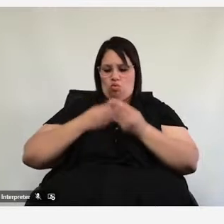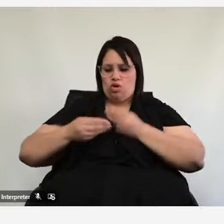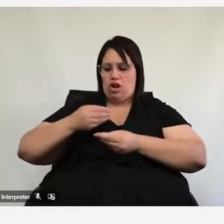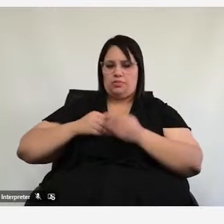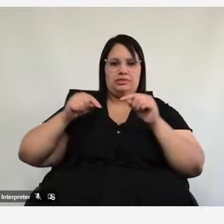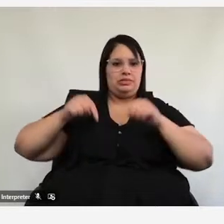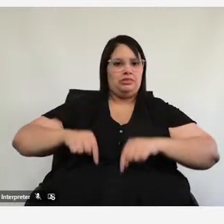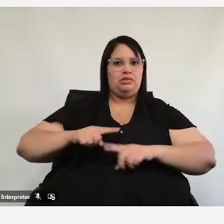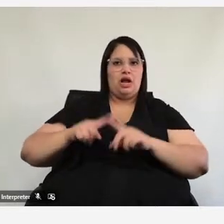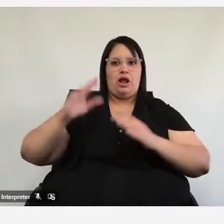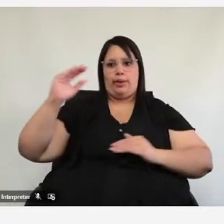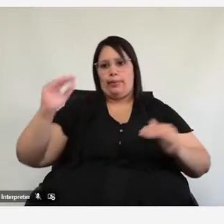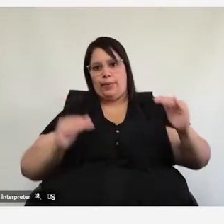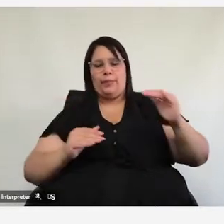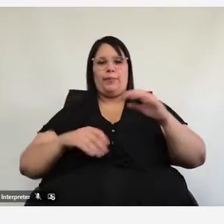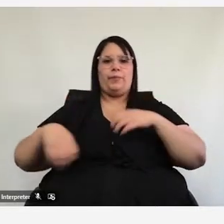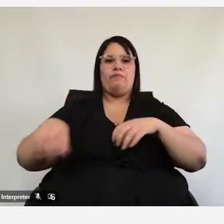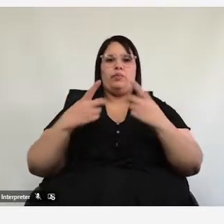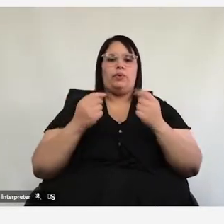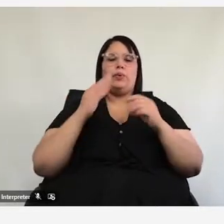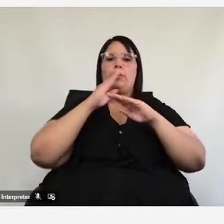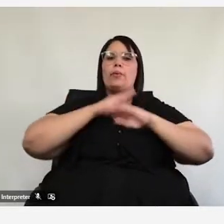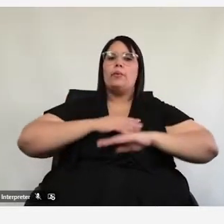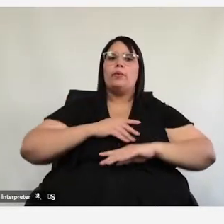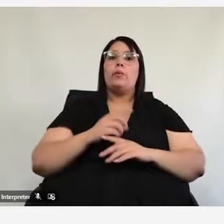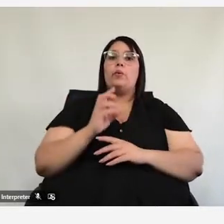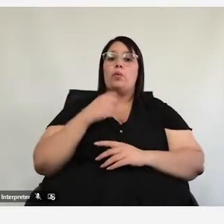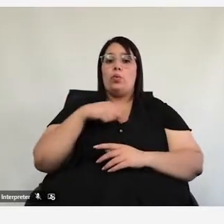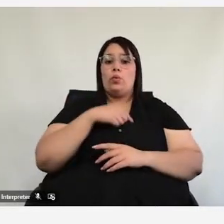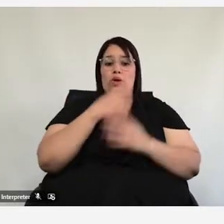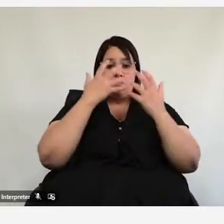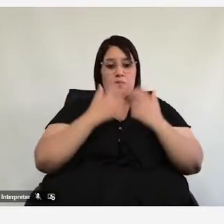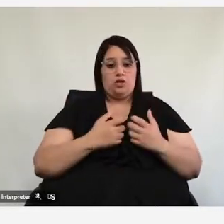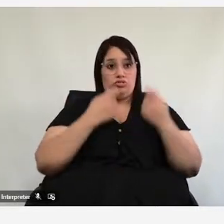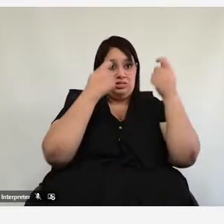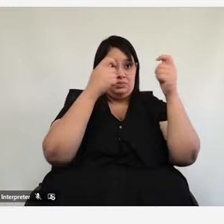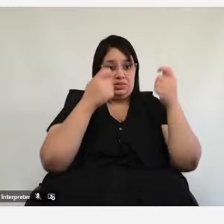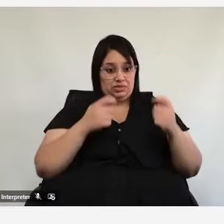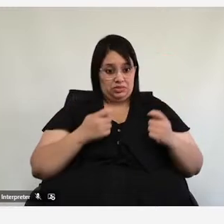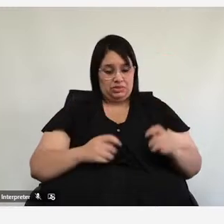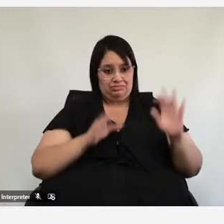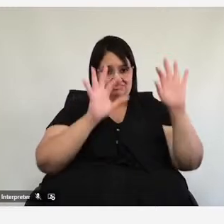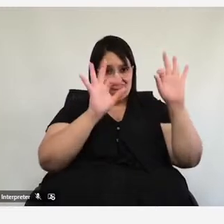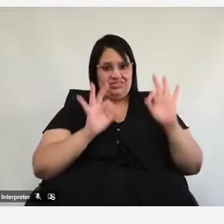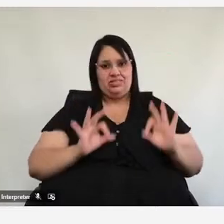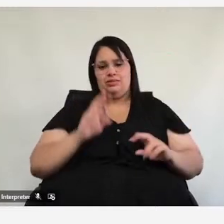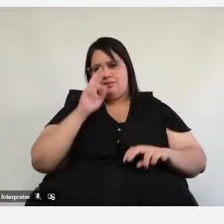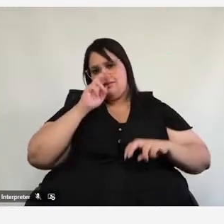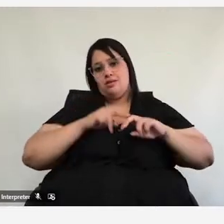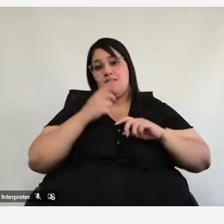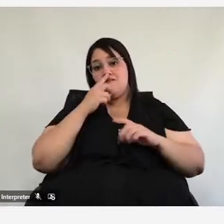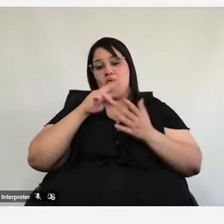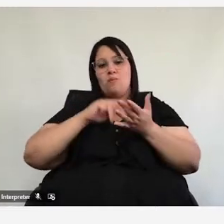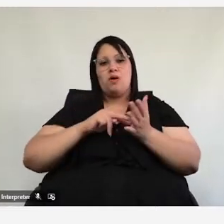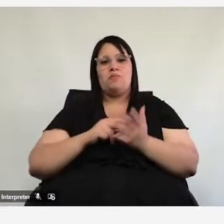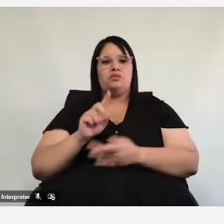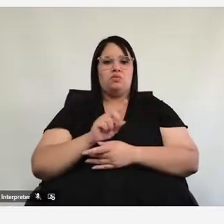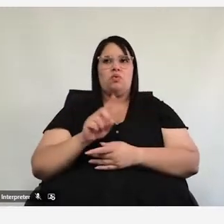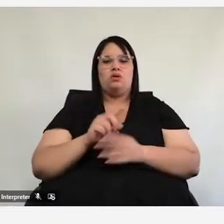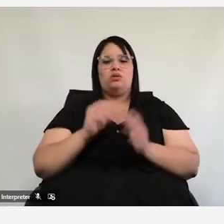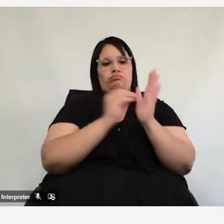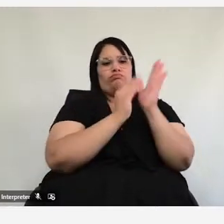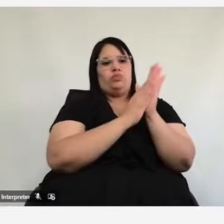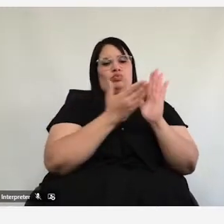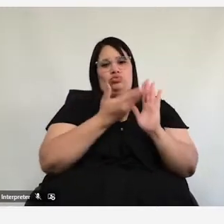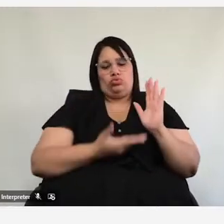and inefficiencies. Every cent budgeted for must be spent for the purpose for which it should